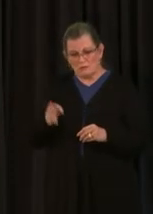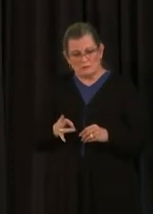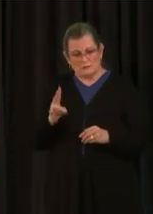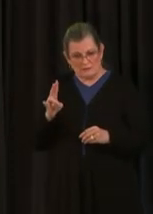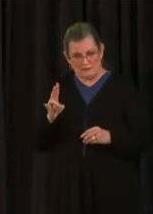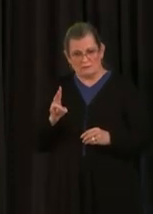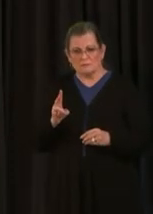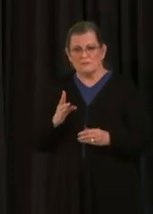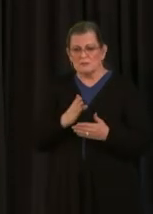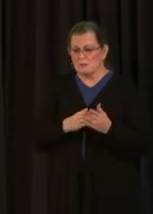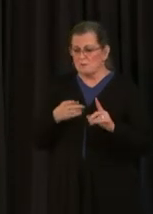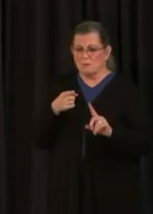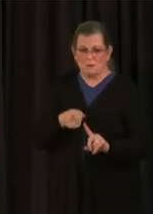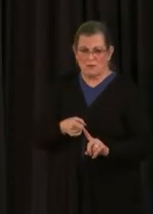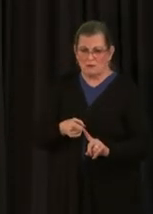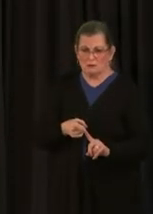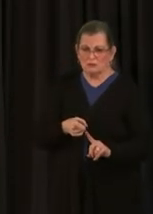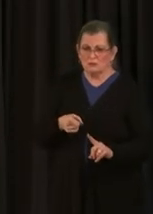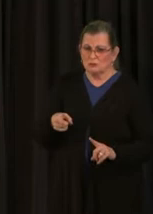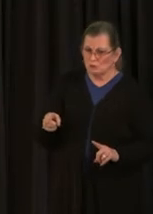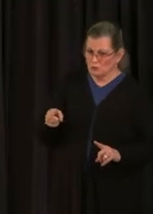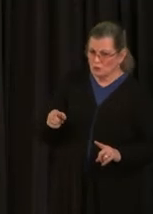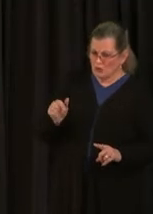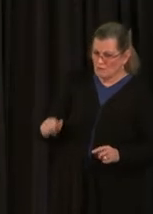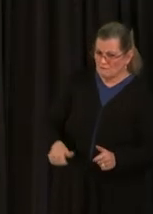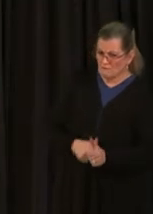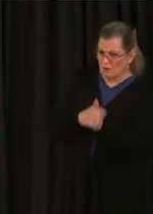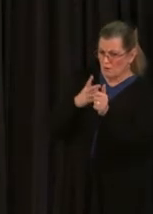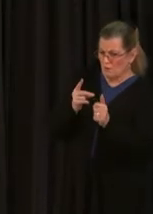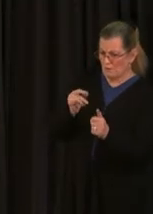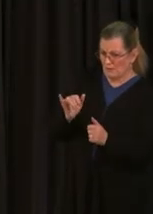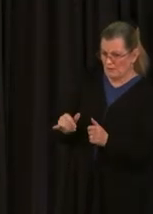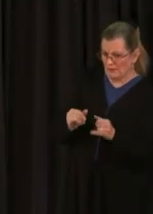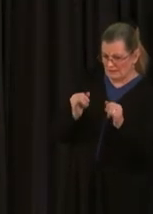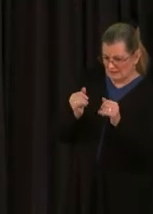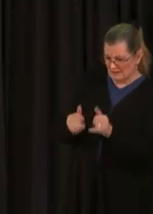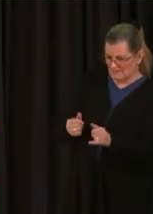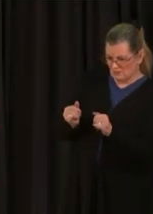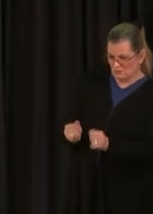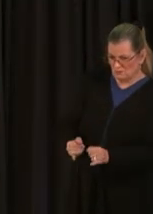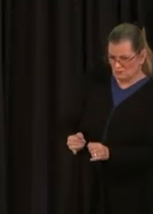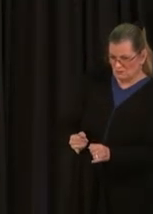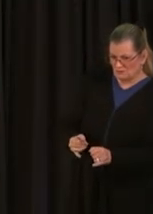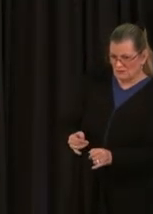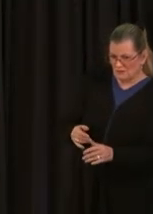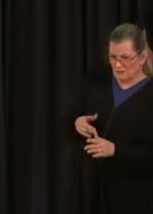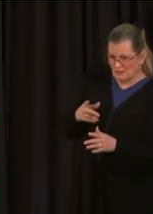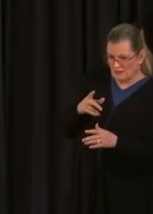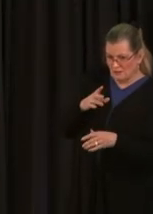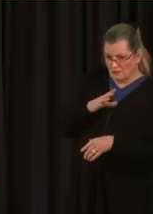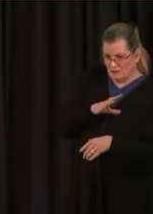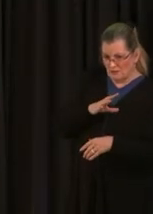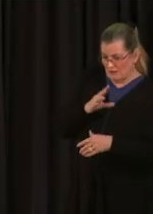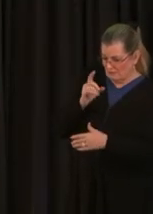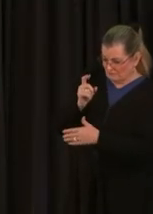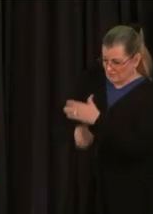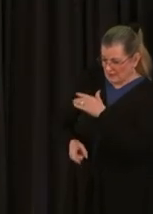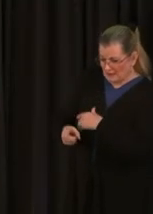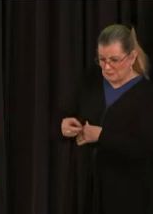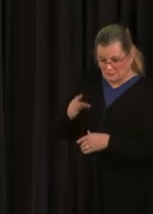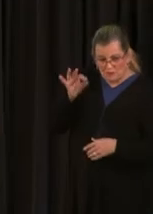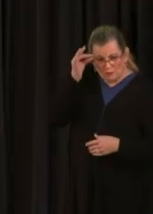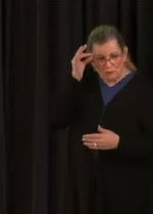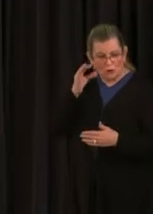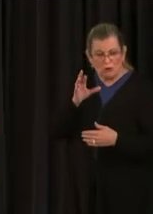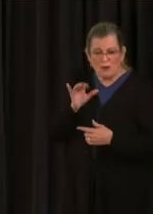with TSA. The security directive gives guidance on what transportation owners or users have to follow in order to be in compliance